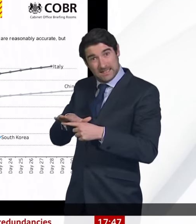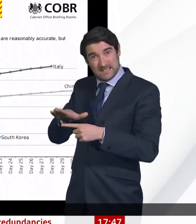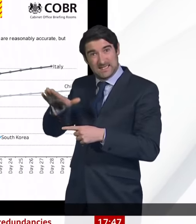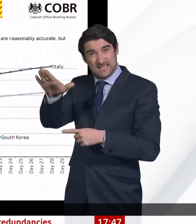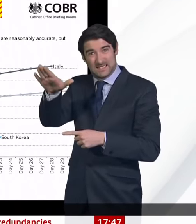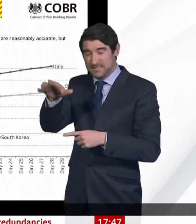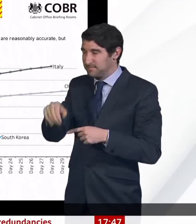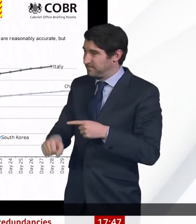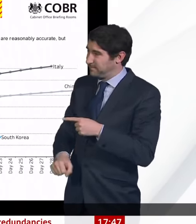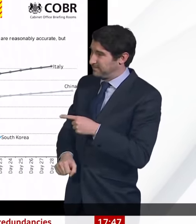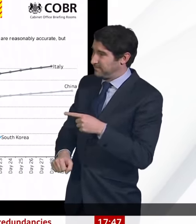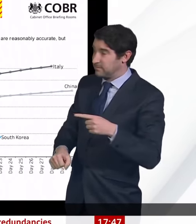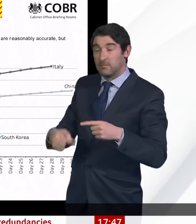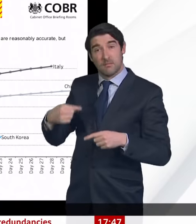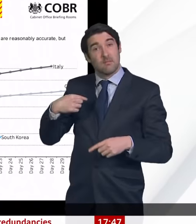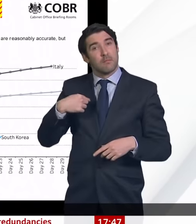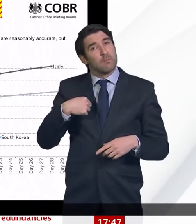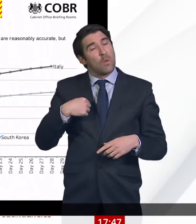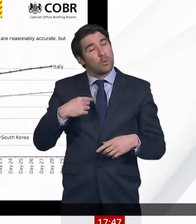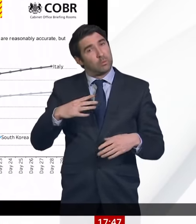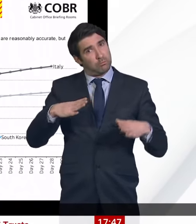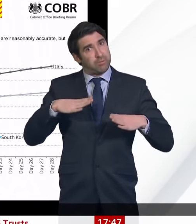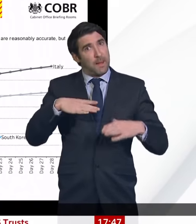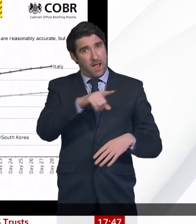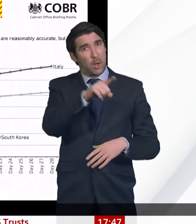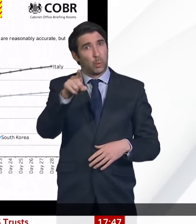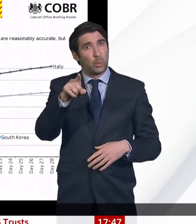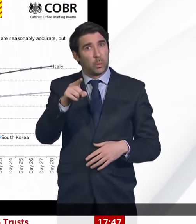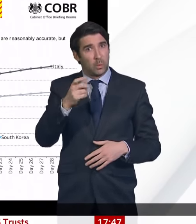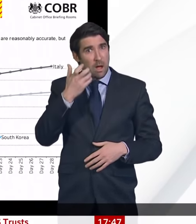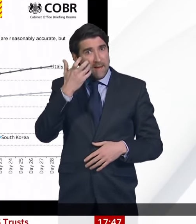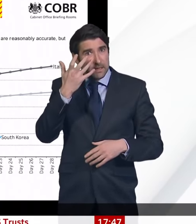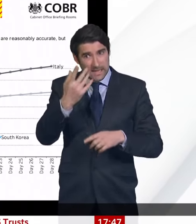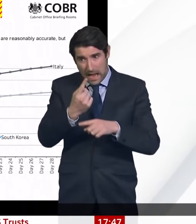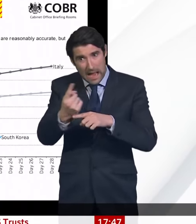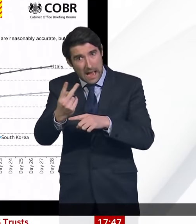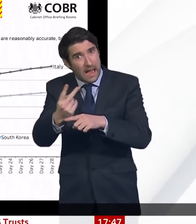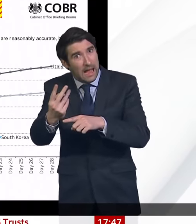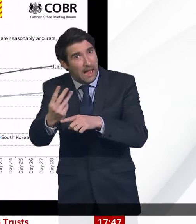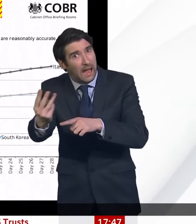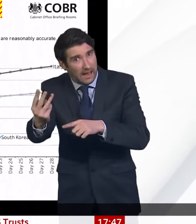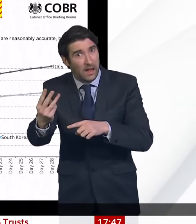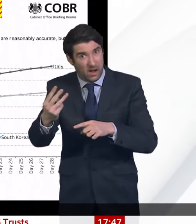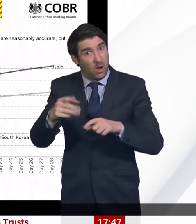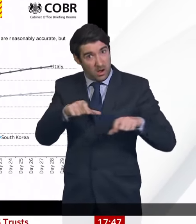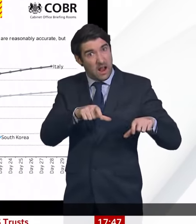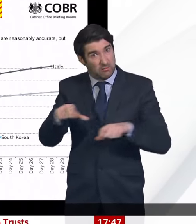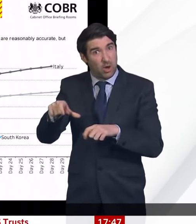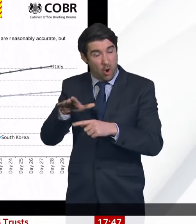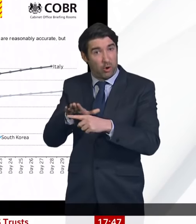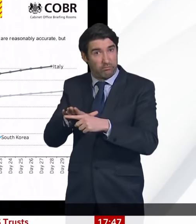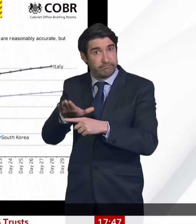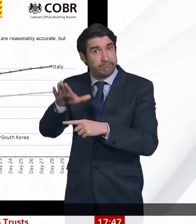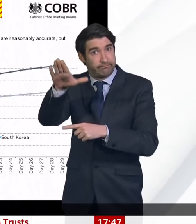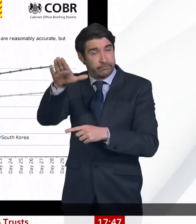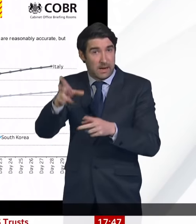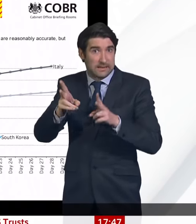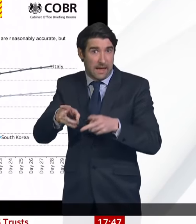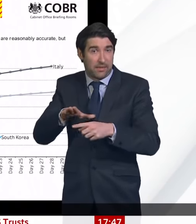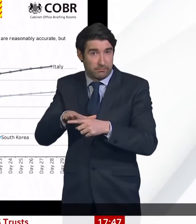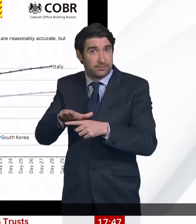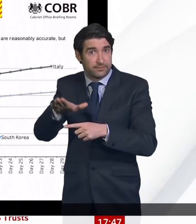will continue to be the case. We will still see those higher number of deaths for a few weeks yet until the benefit